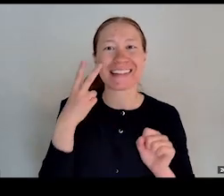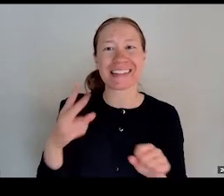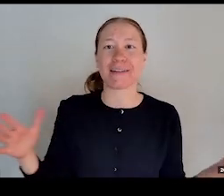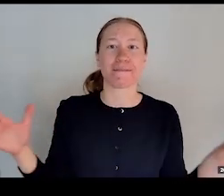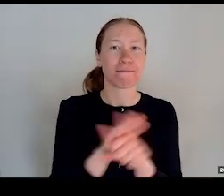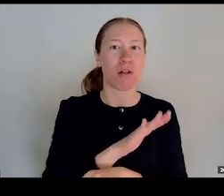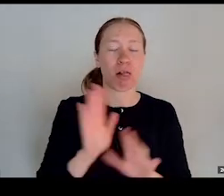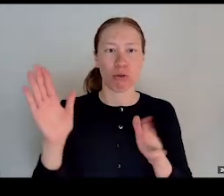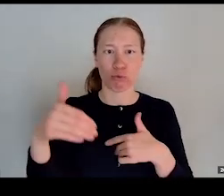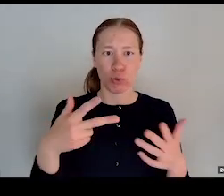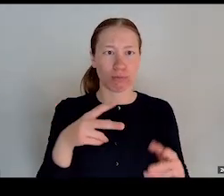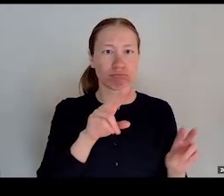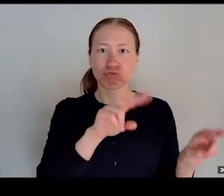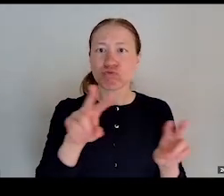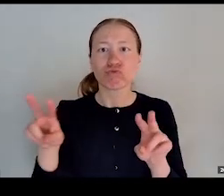in-person participants.